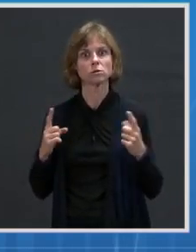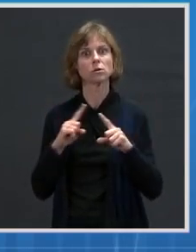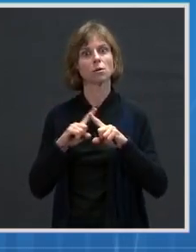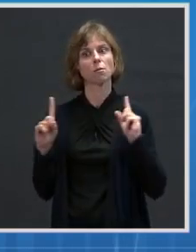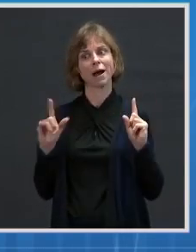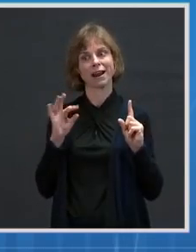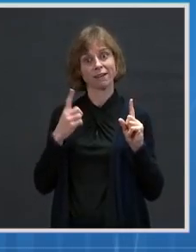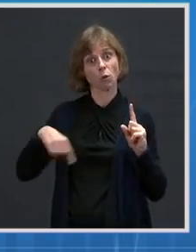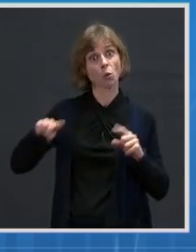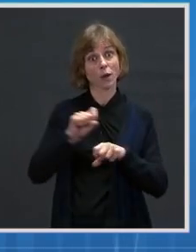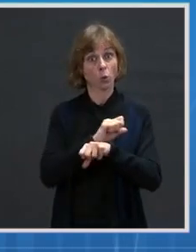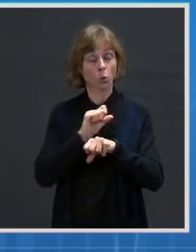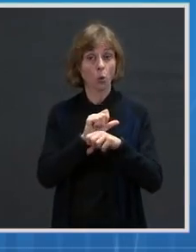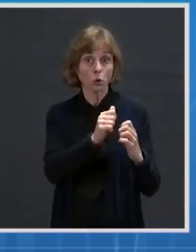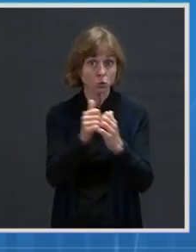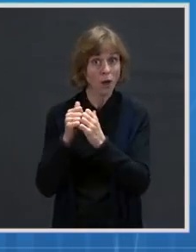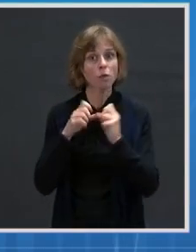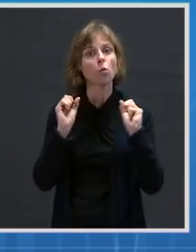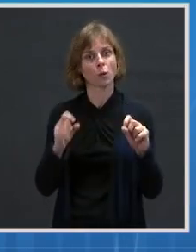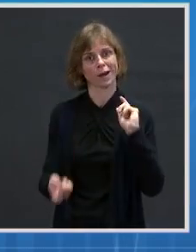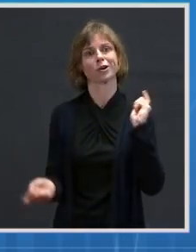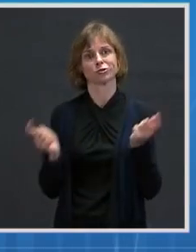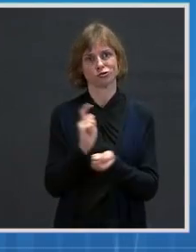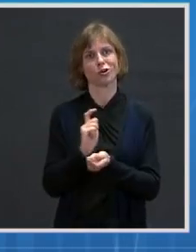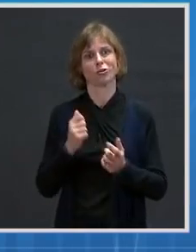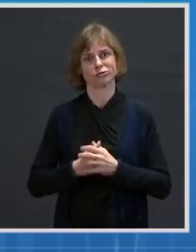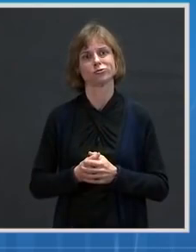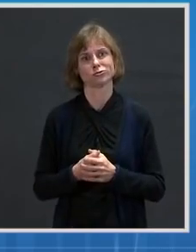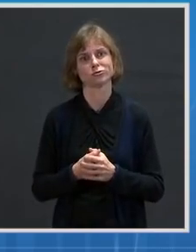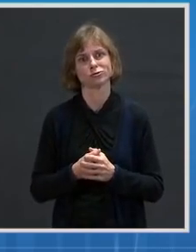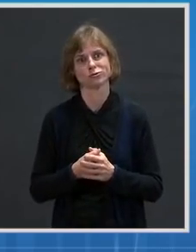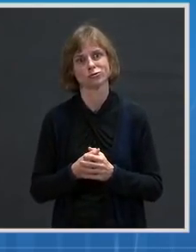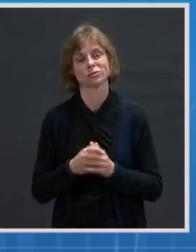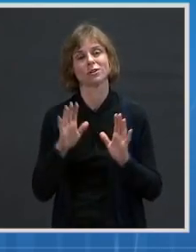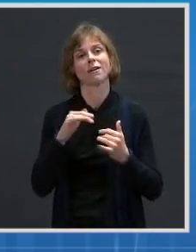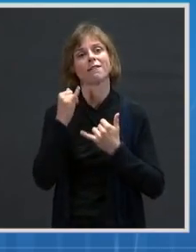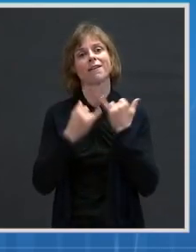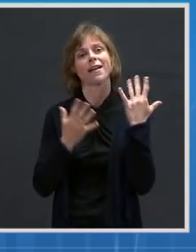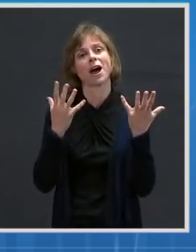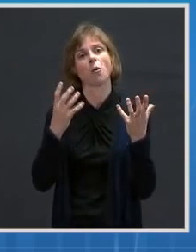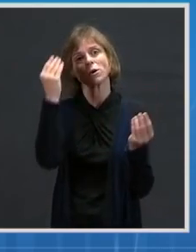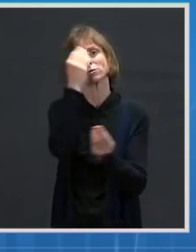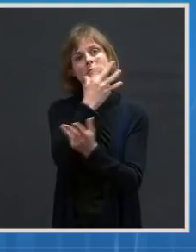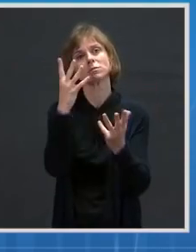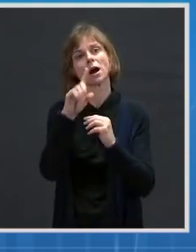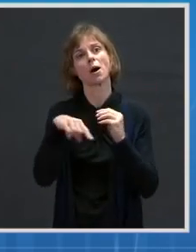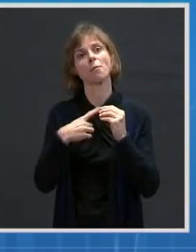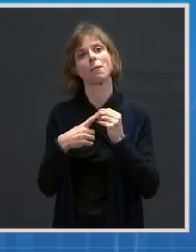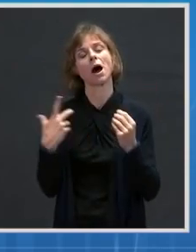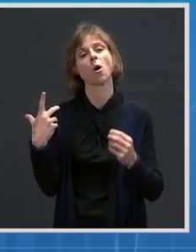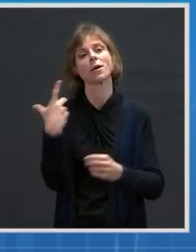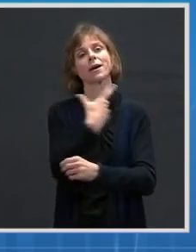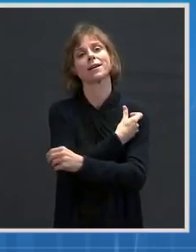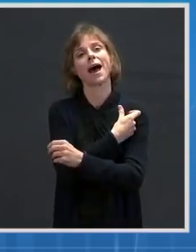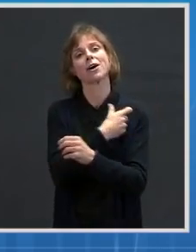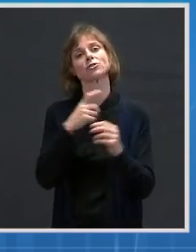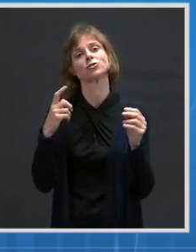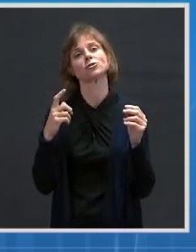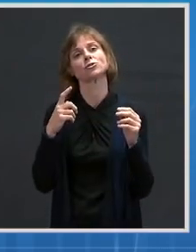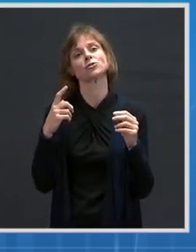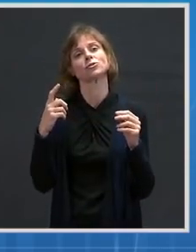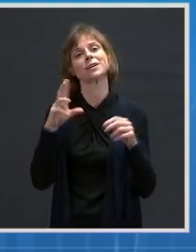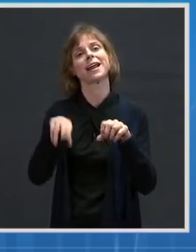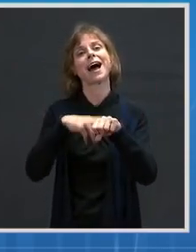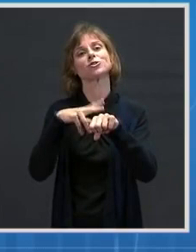turn the tide. Finally, I want to share some news about our virtual National Vaccine Forum that kicked off this morning.